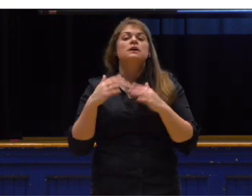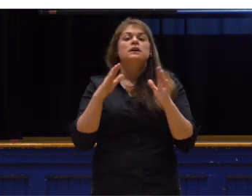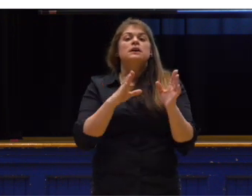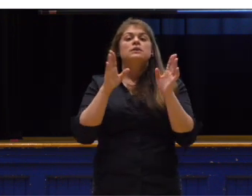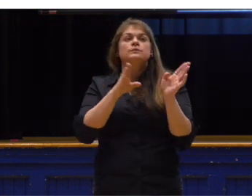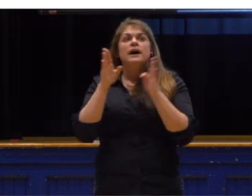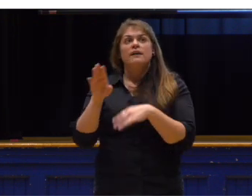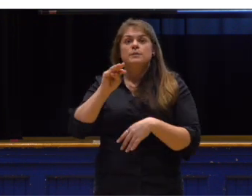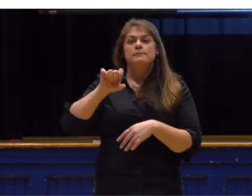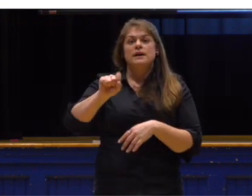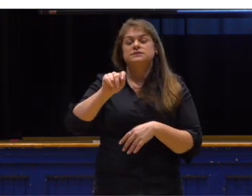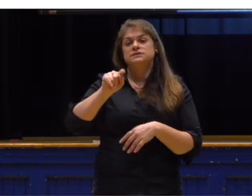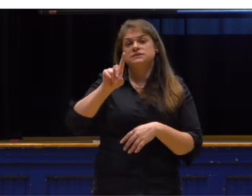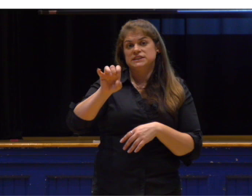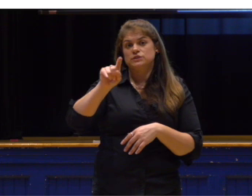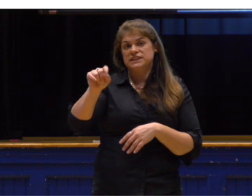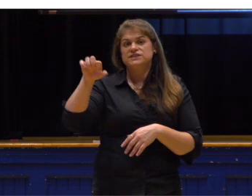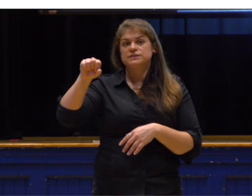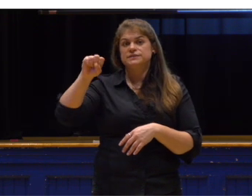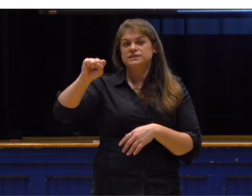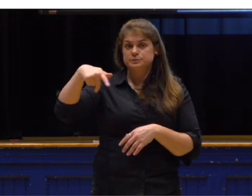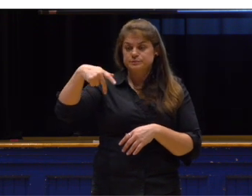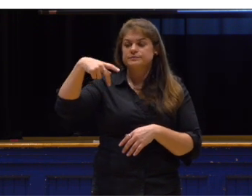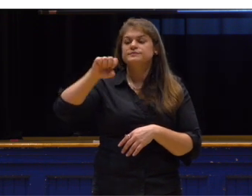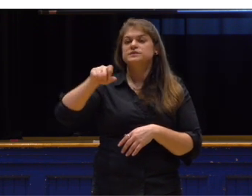MassDOT SpringfieldX at